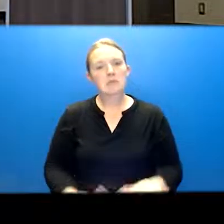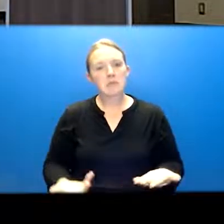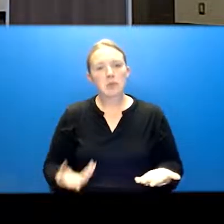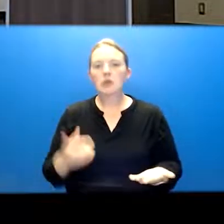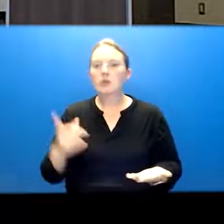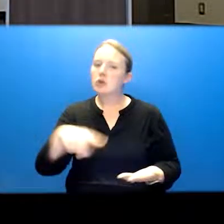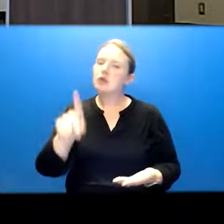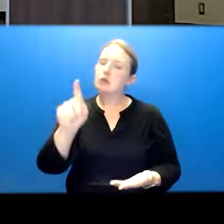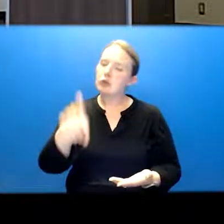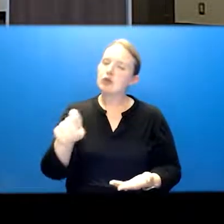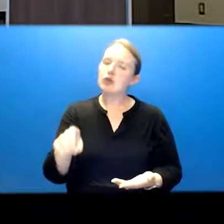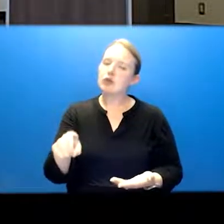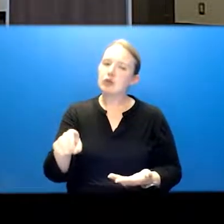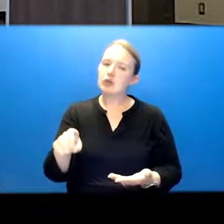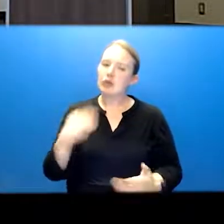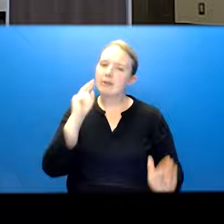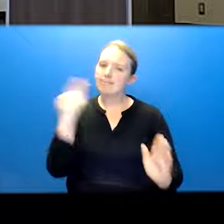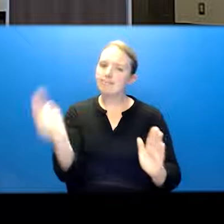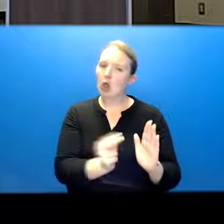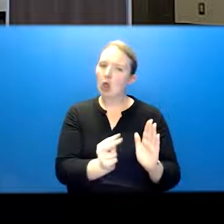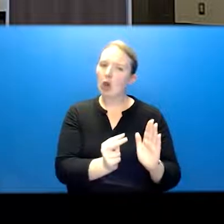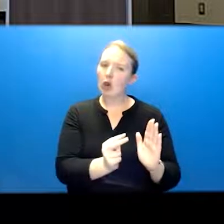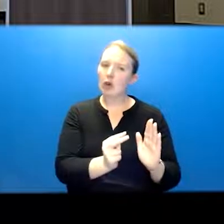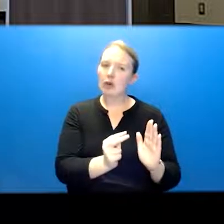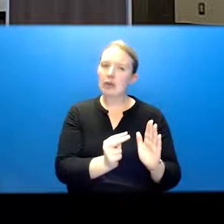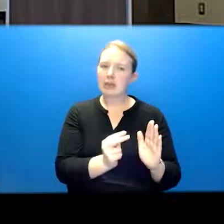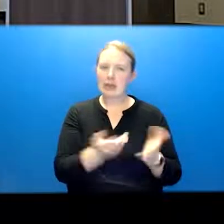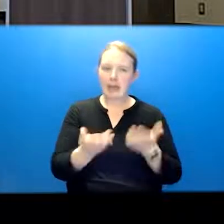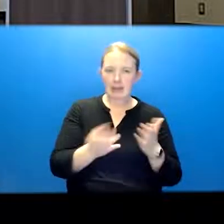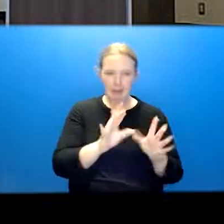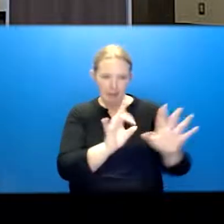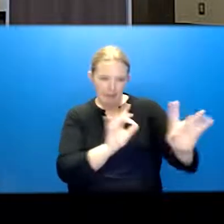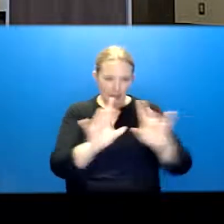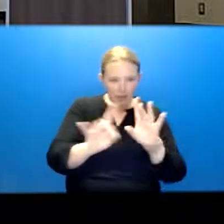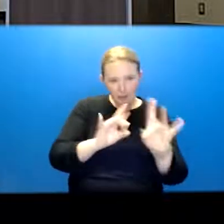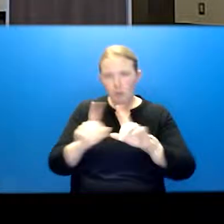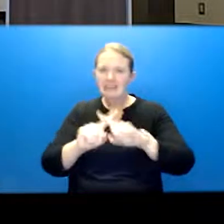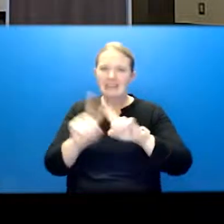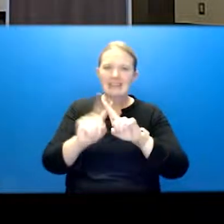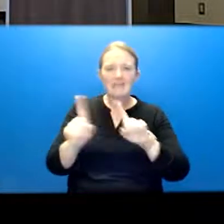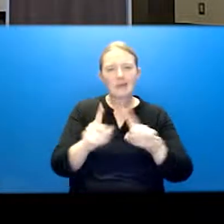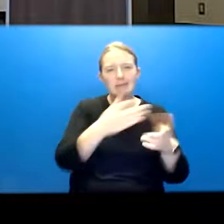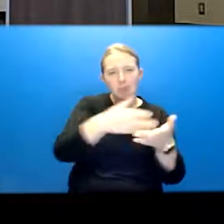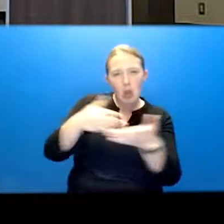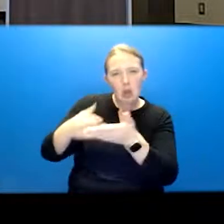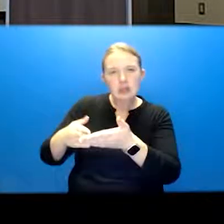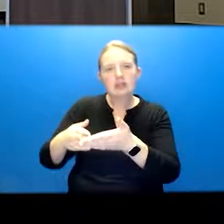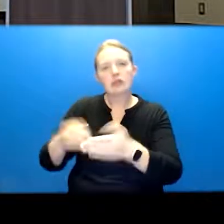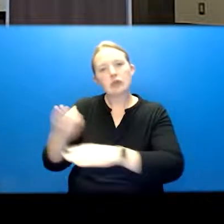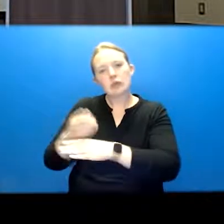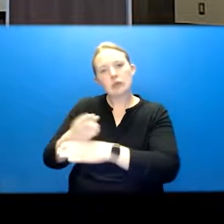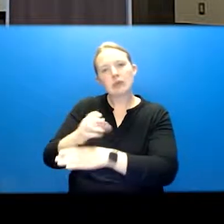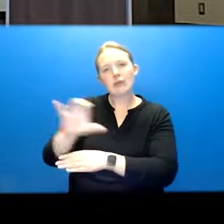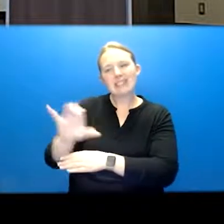should absolutely kind of take a look at, and you can kind of piecemeal different modules together for the CFI.